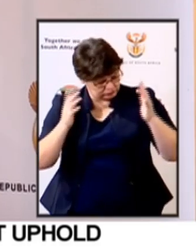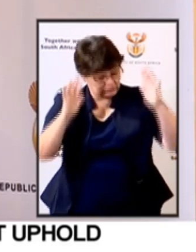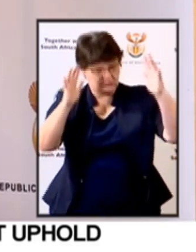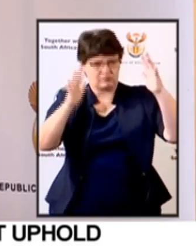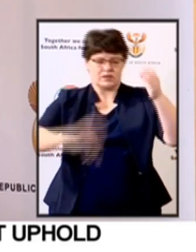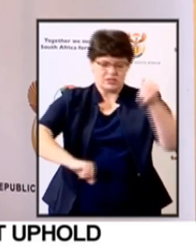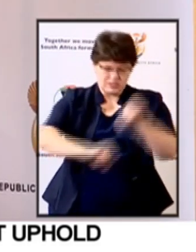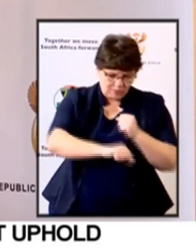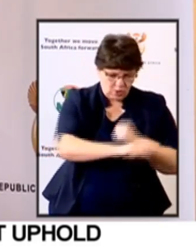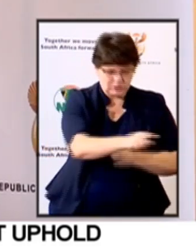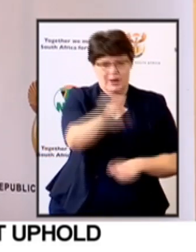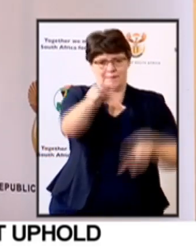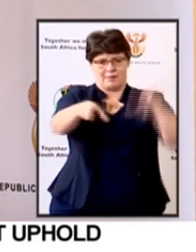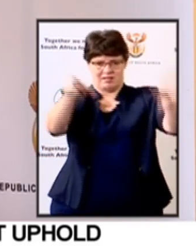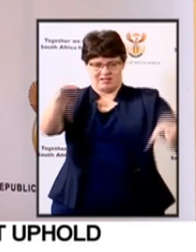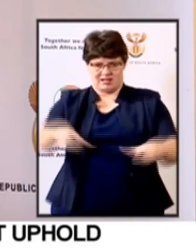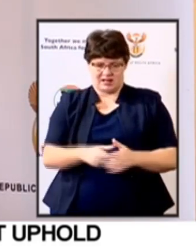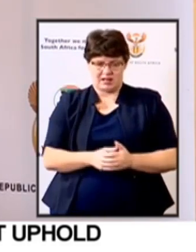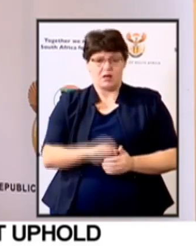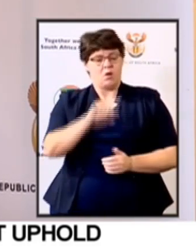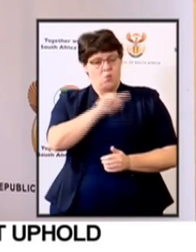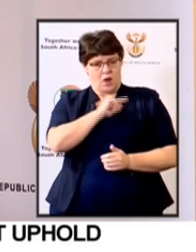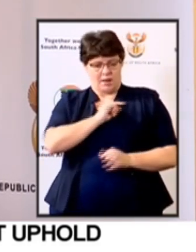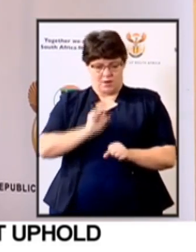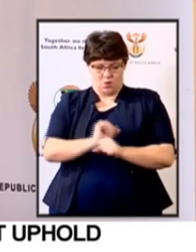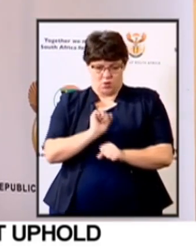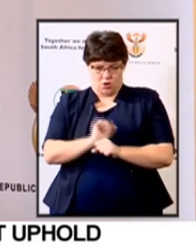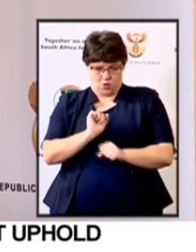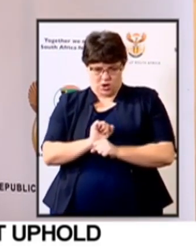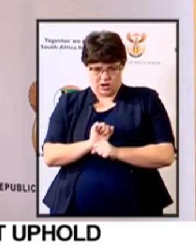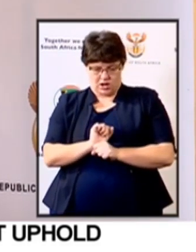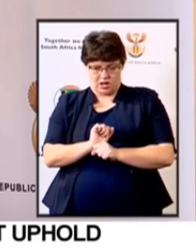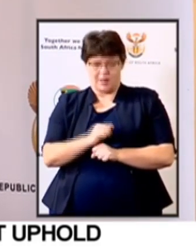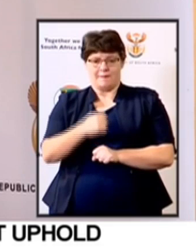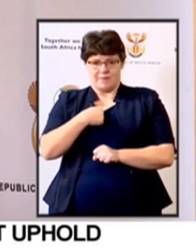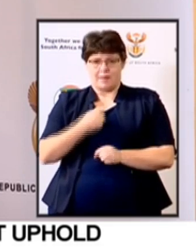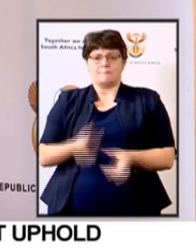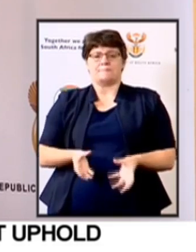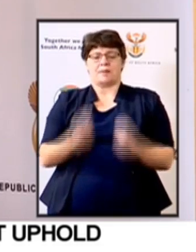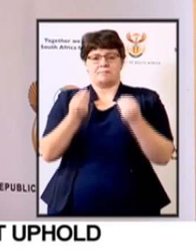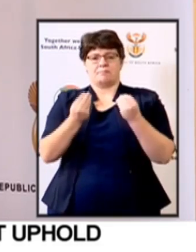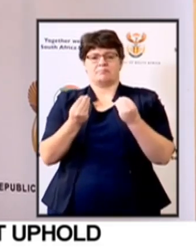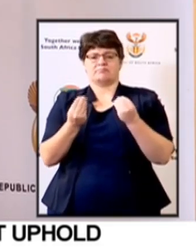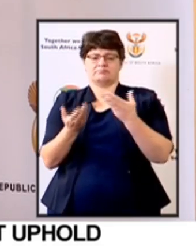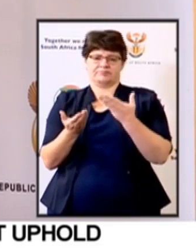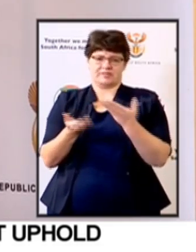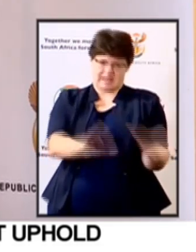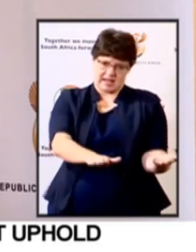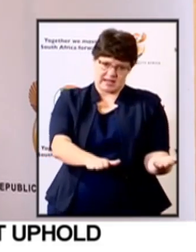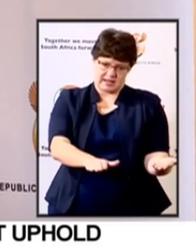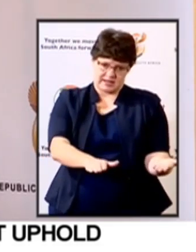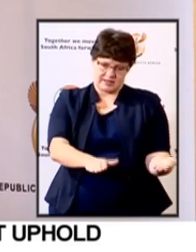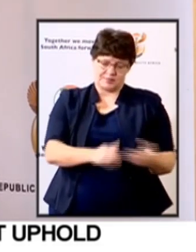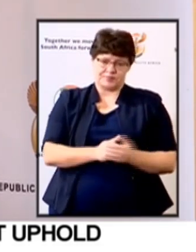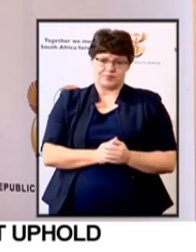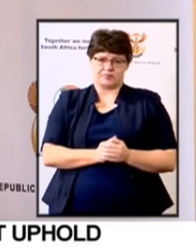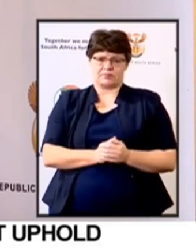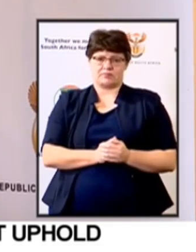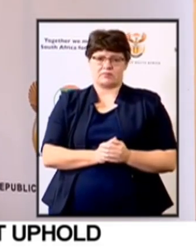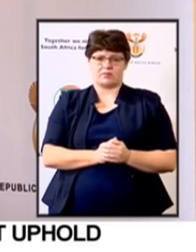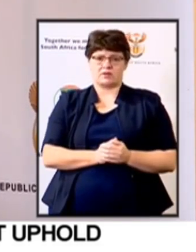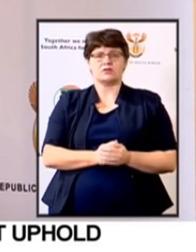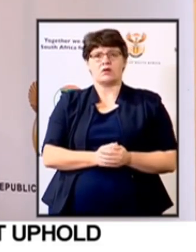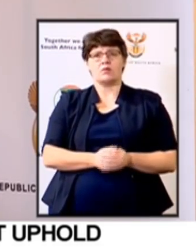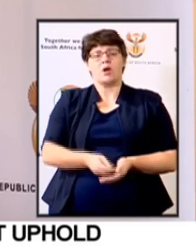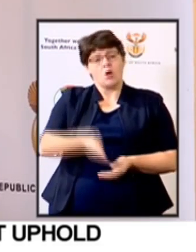heroines who, in the course of their duties, pass on. And we say to those, may